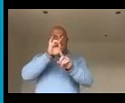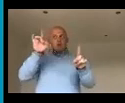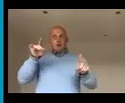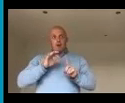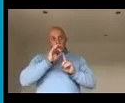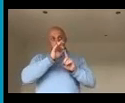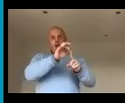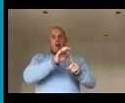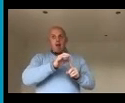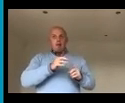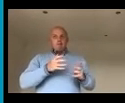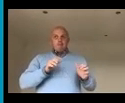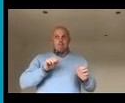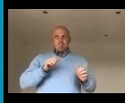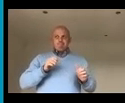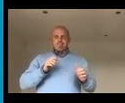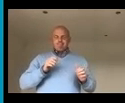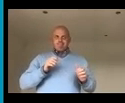there and all of the numbers